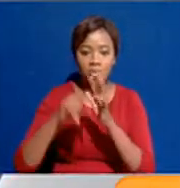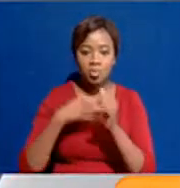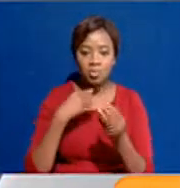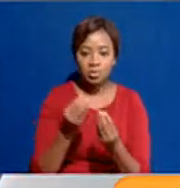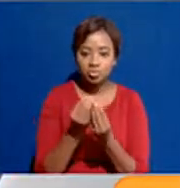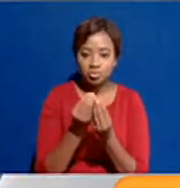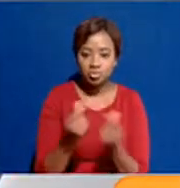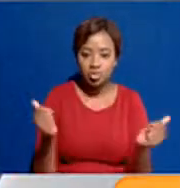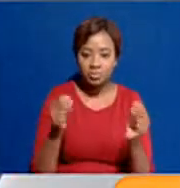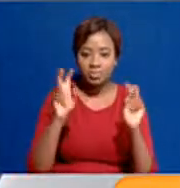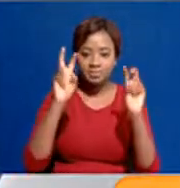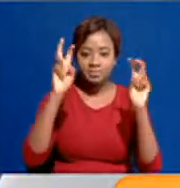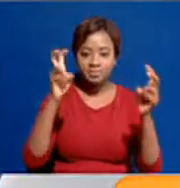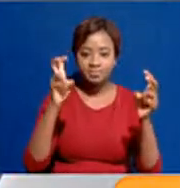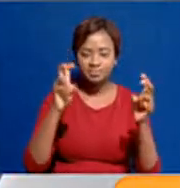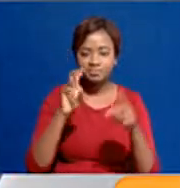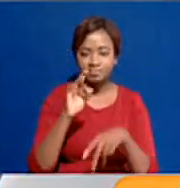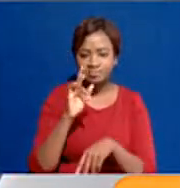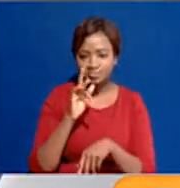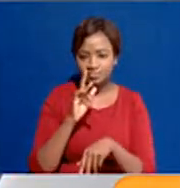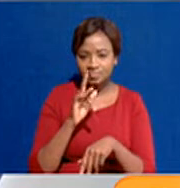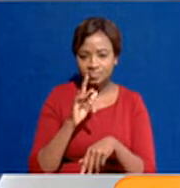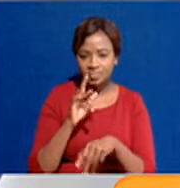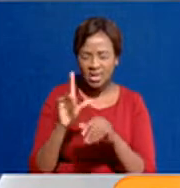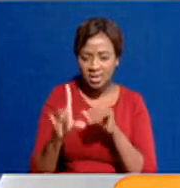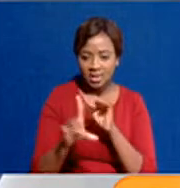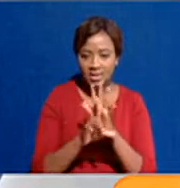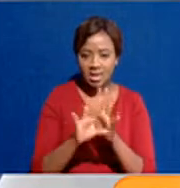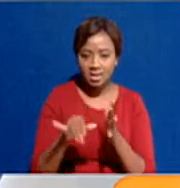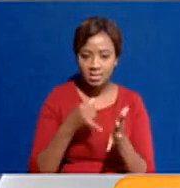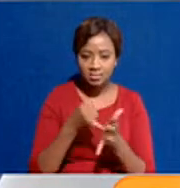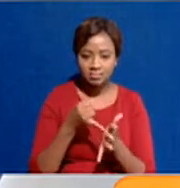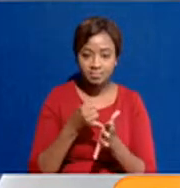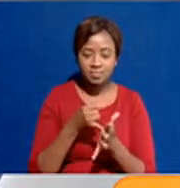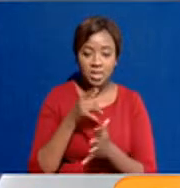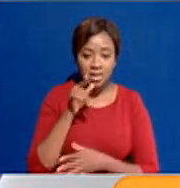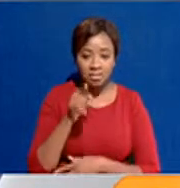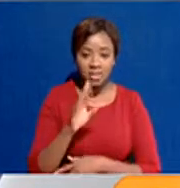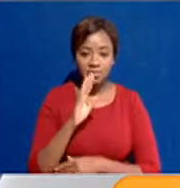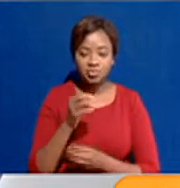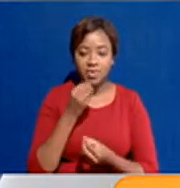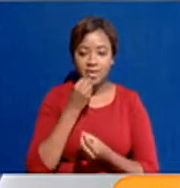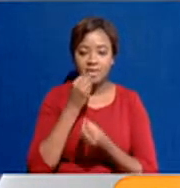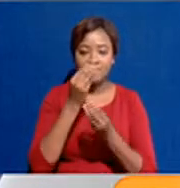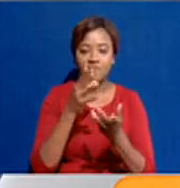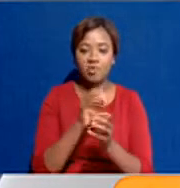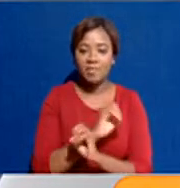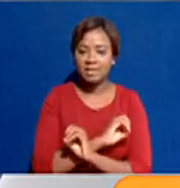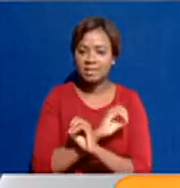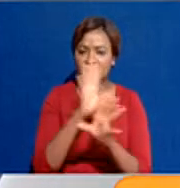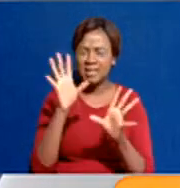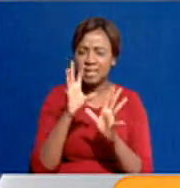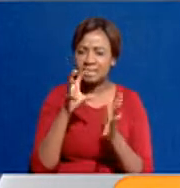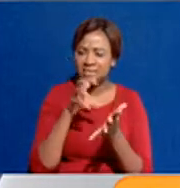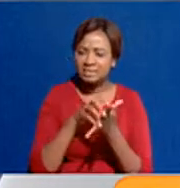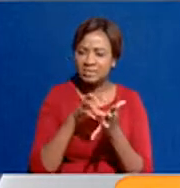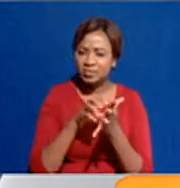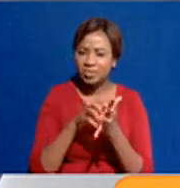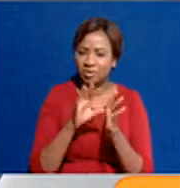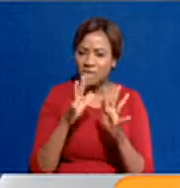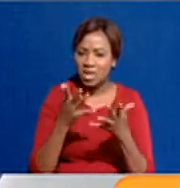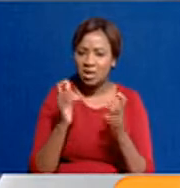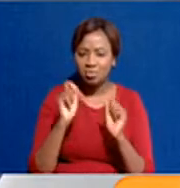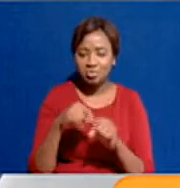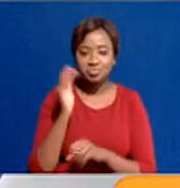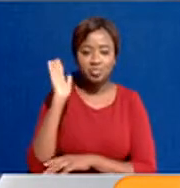legally constituted. And that just tells you where we are in this country and why we can talk law all